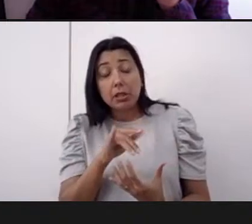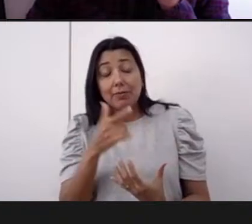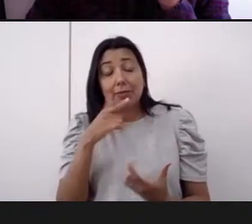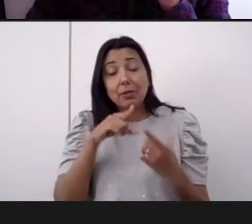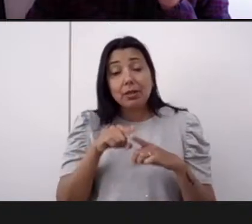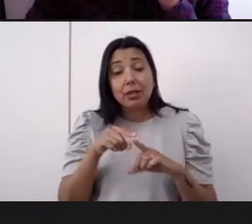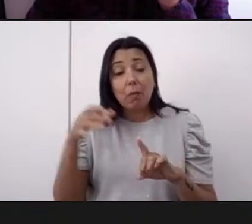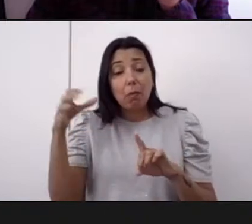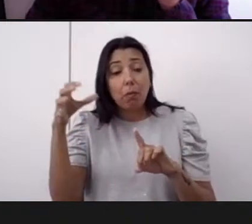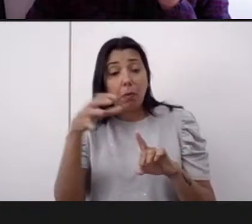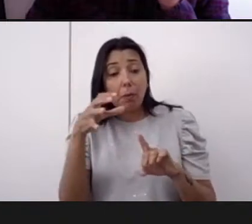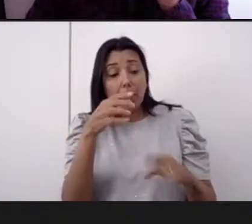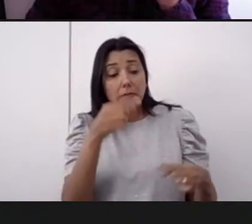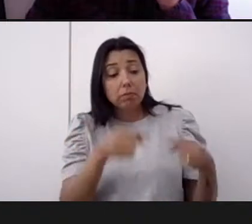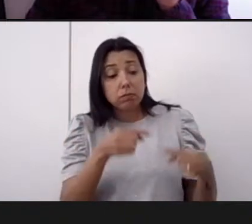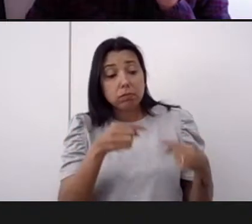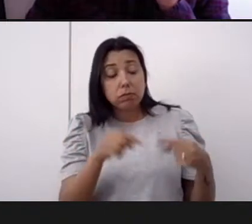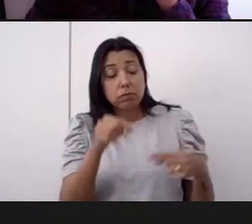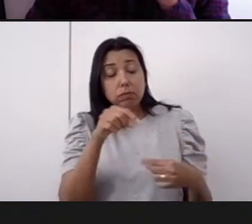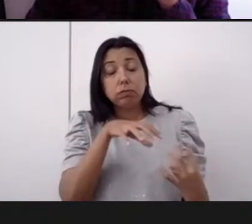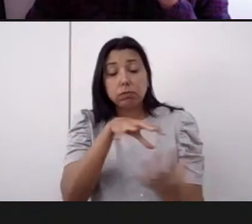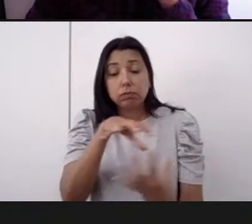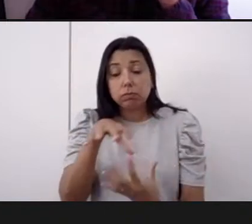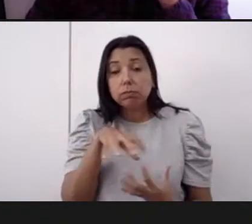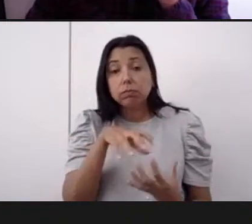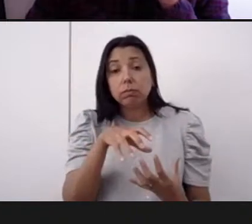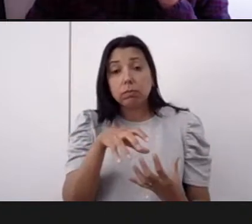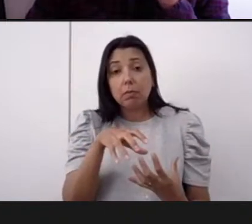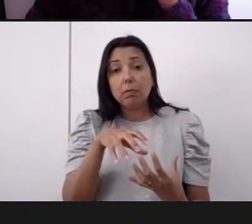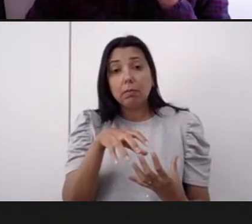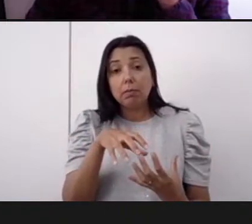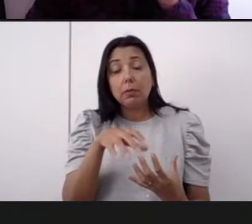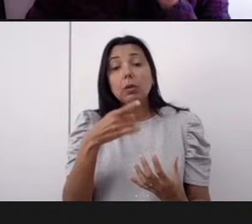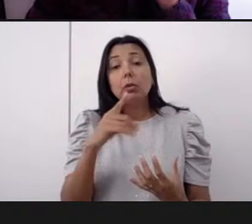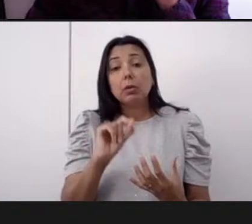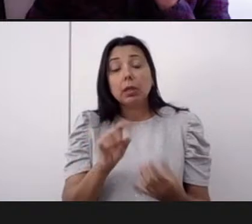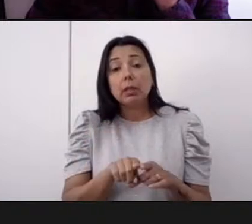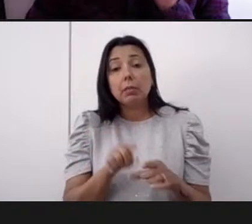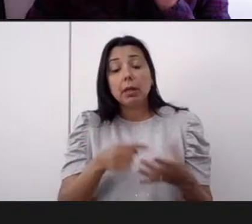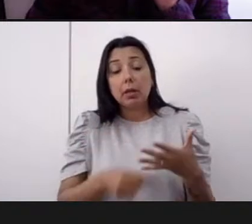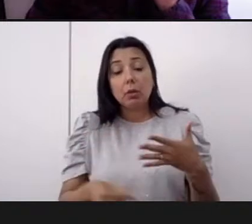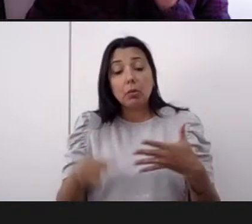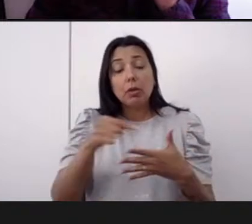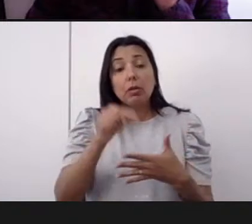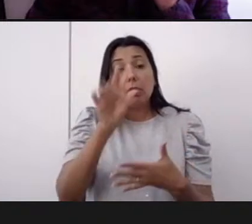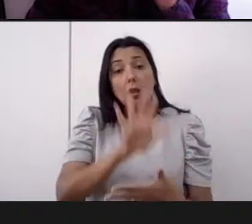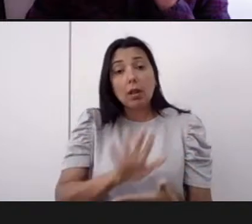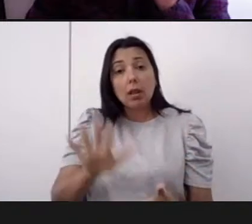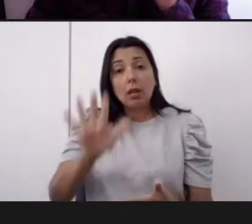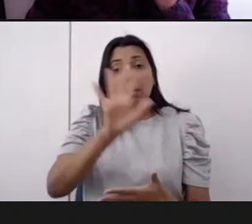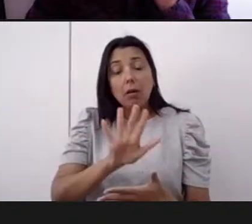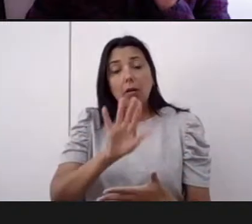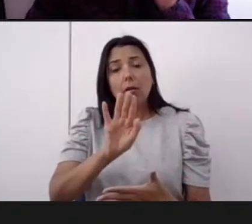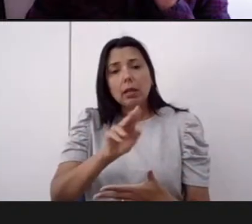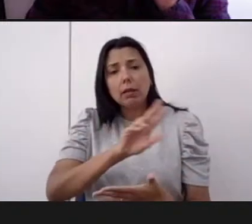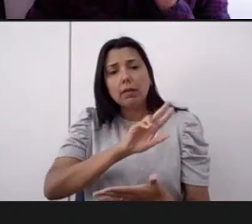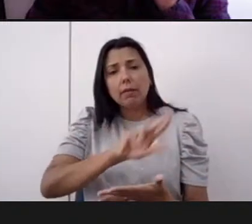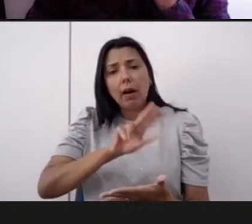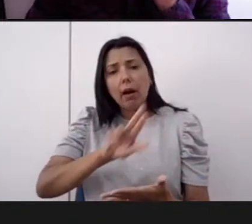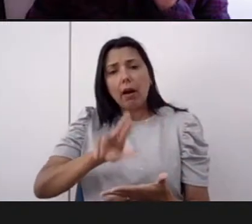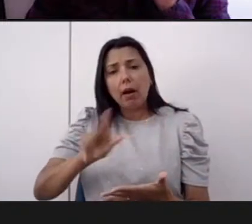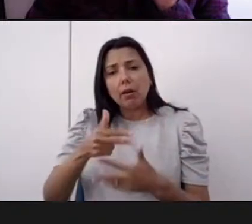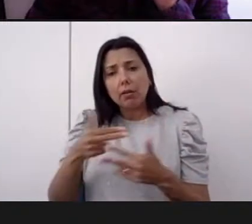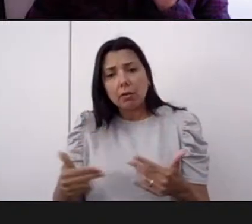the international level than at the national level for many cases, and they powerfully